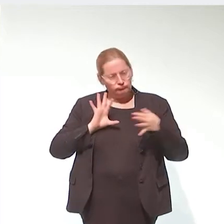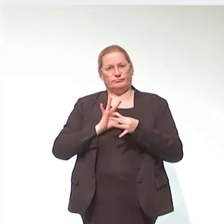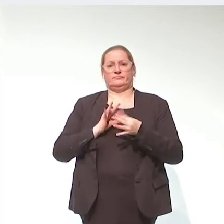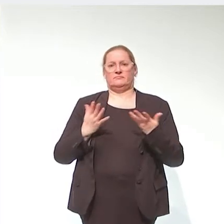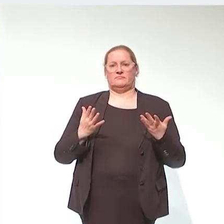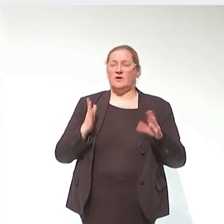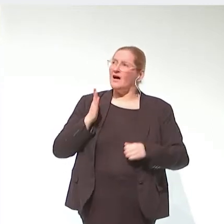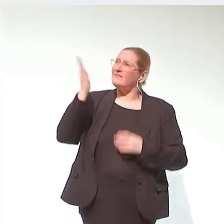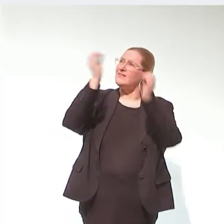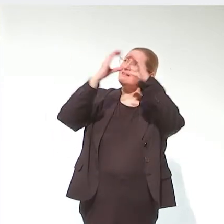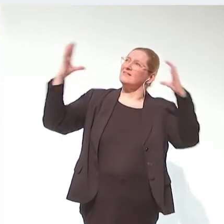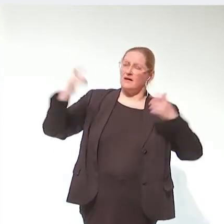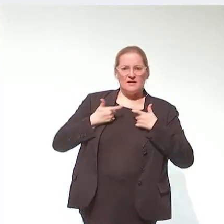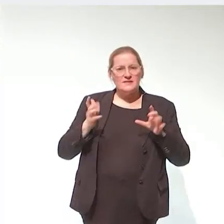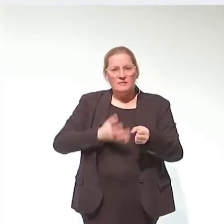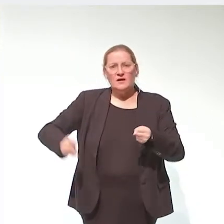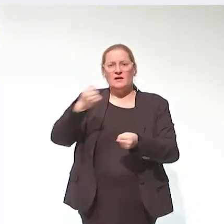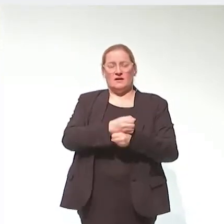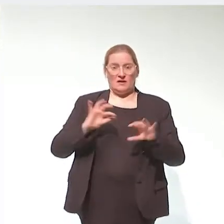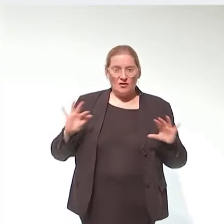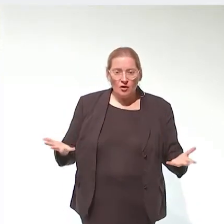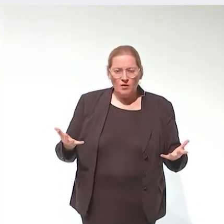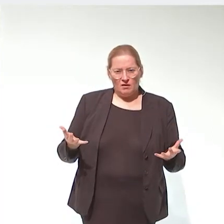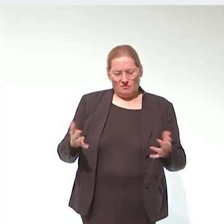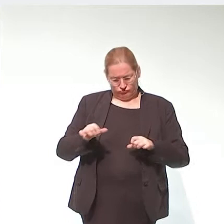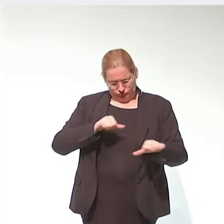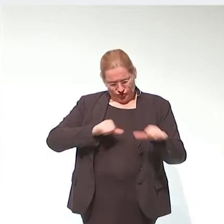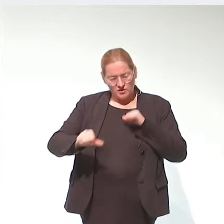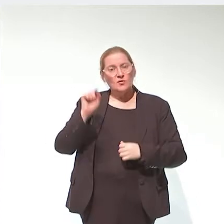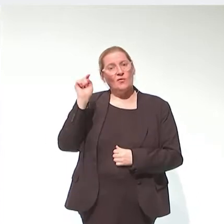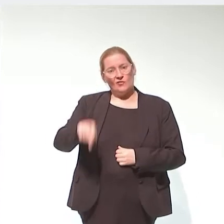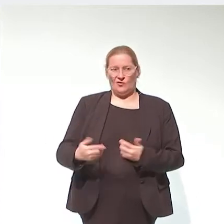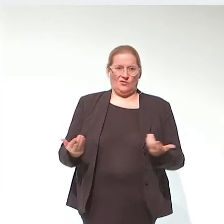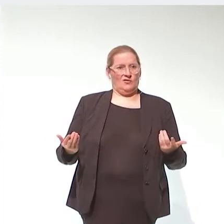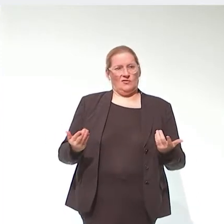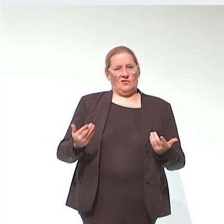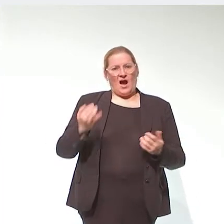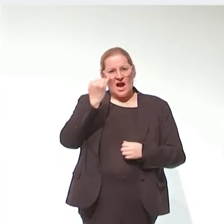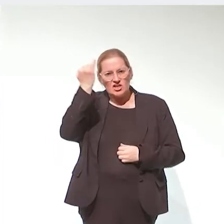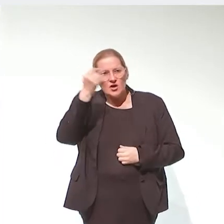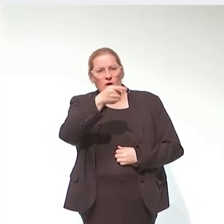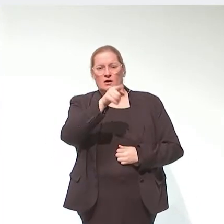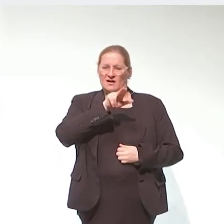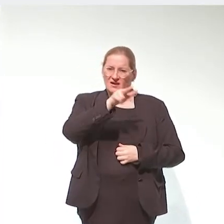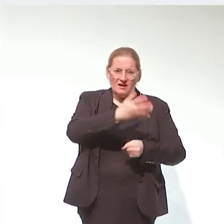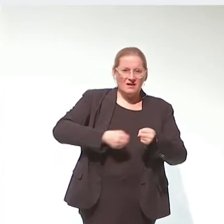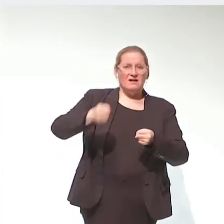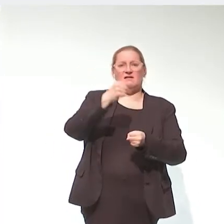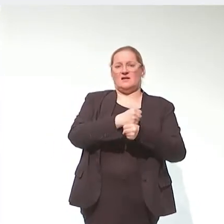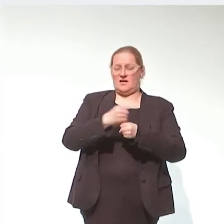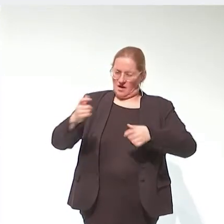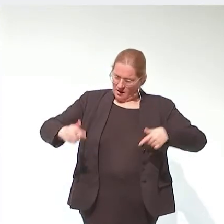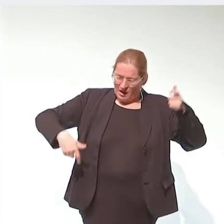the architects, the engineers, those who are going to build the buildings? We need to work